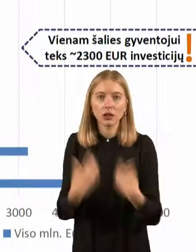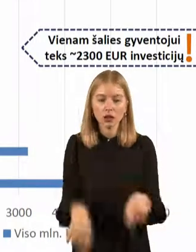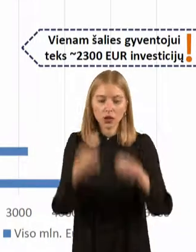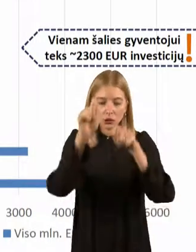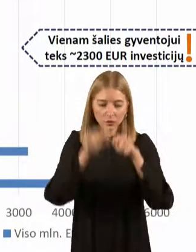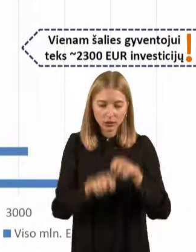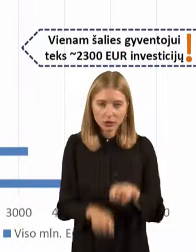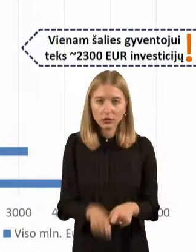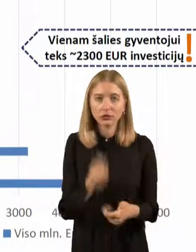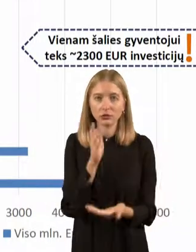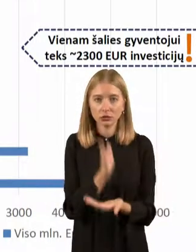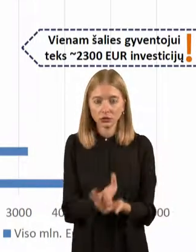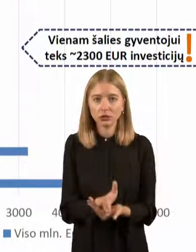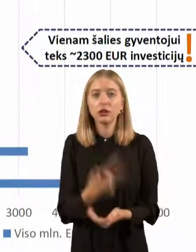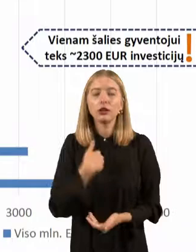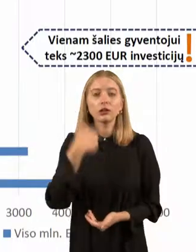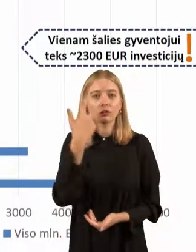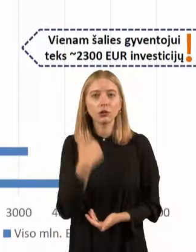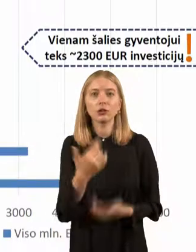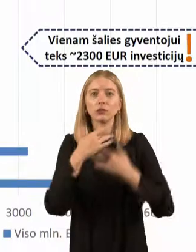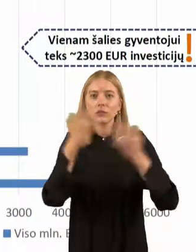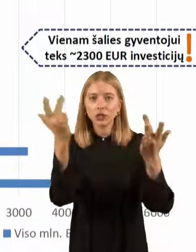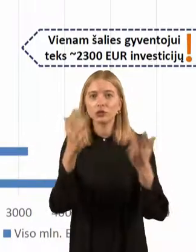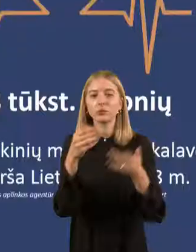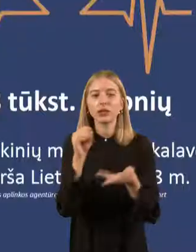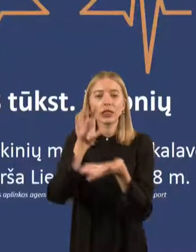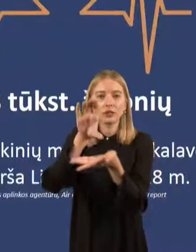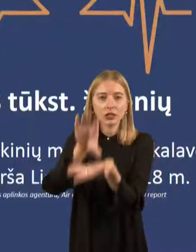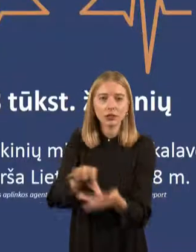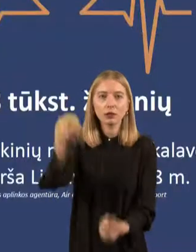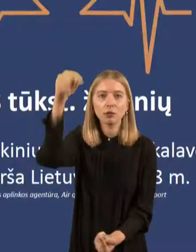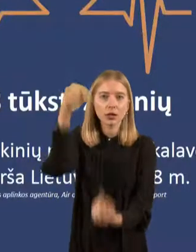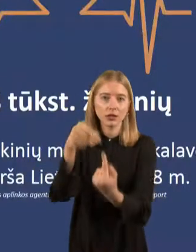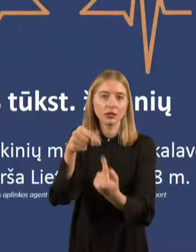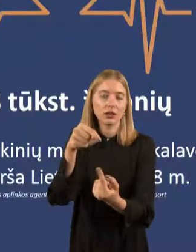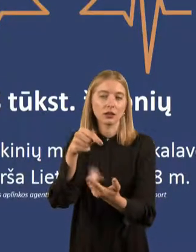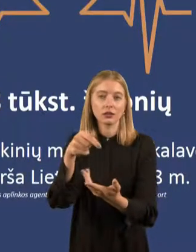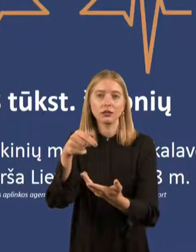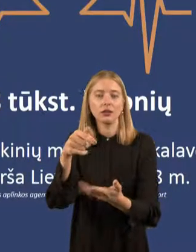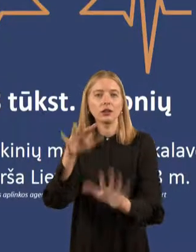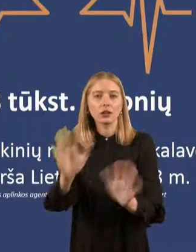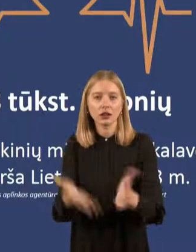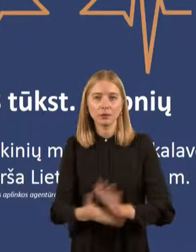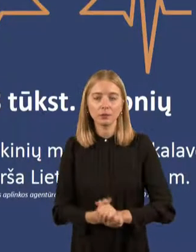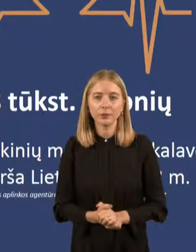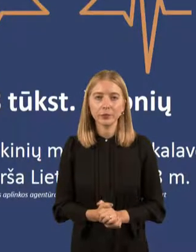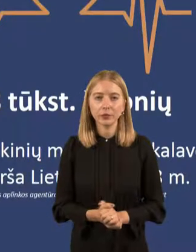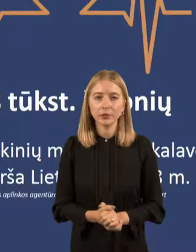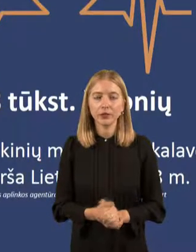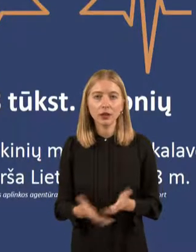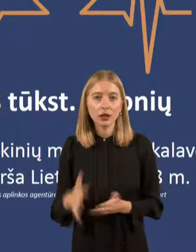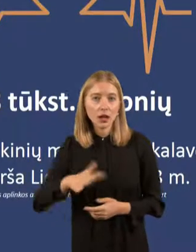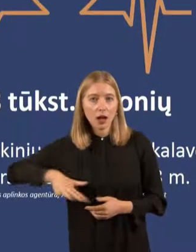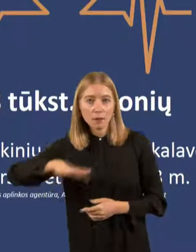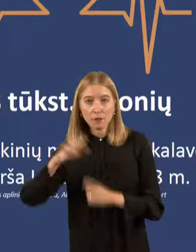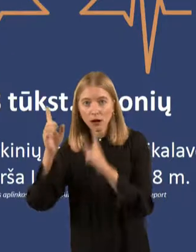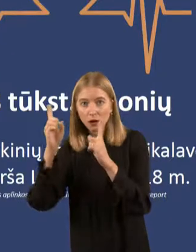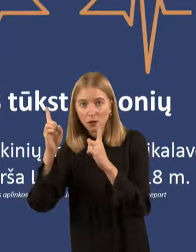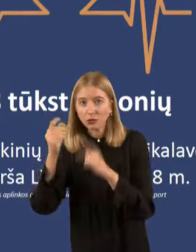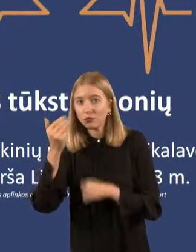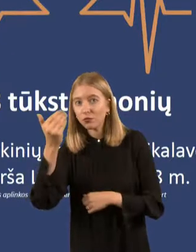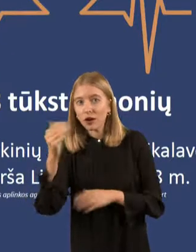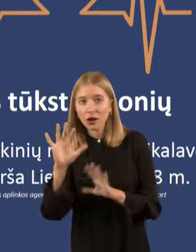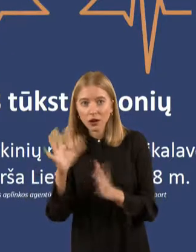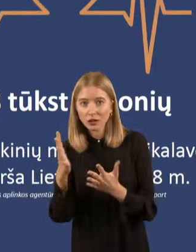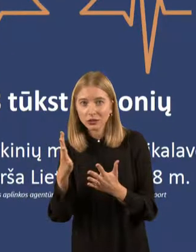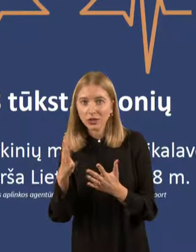we are also changing the investment methodology with the purpose of being capable of using them in a more green way.